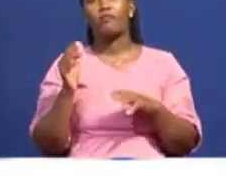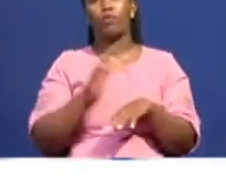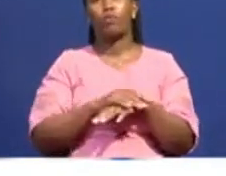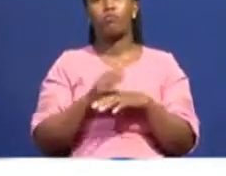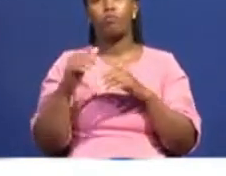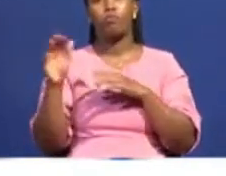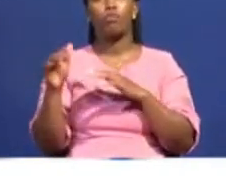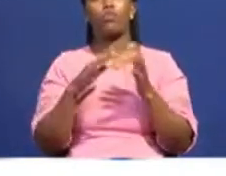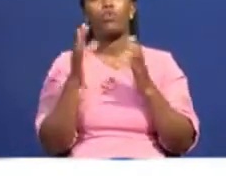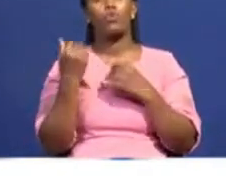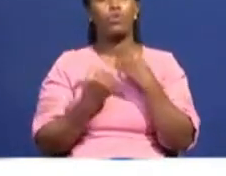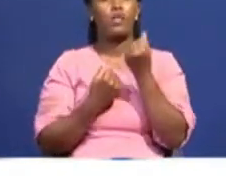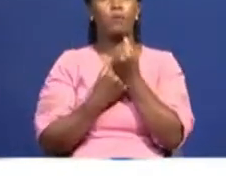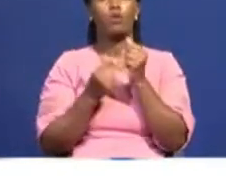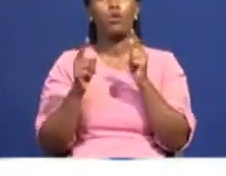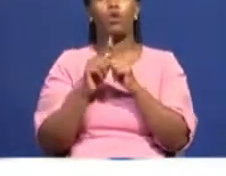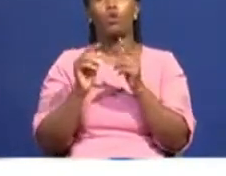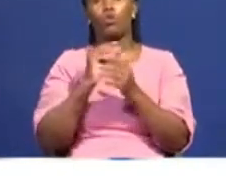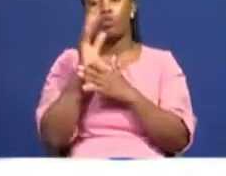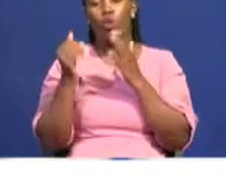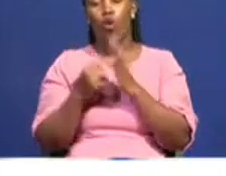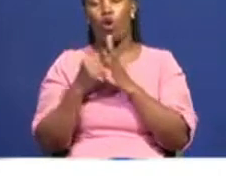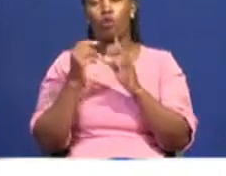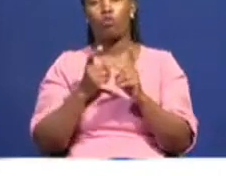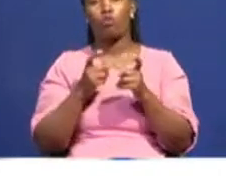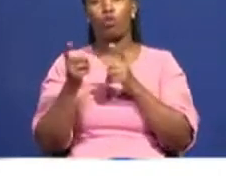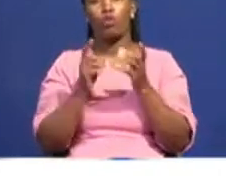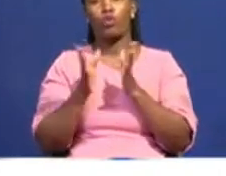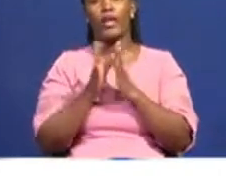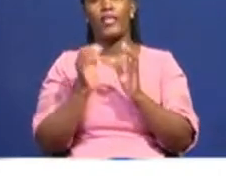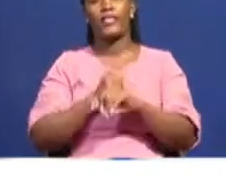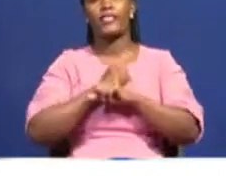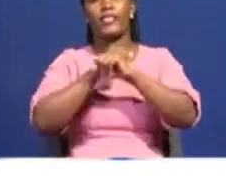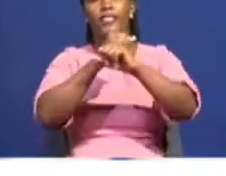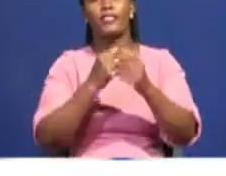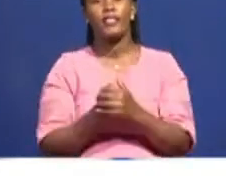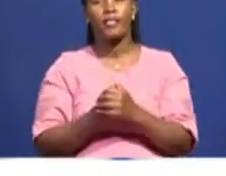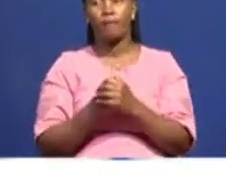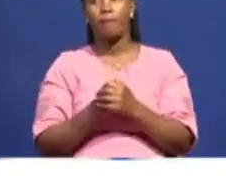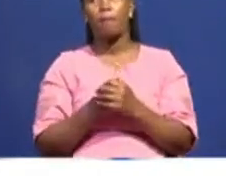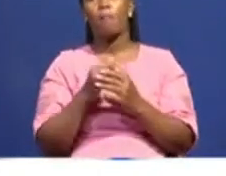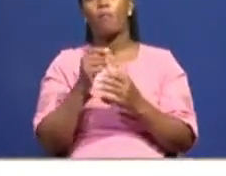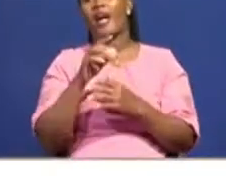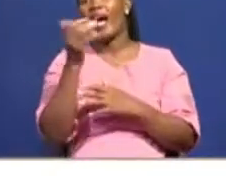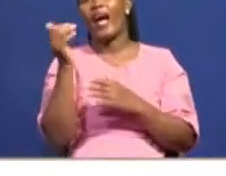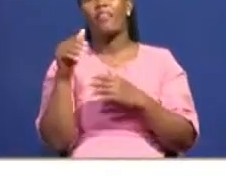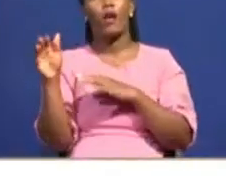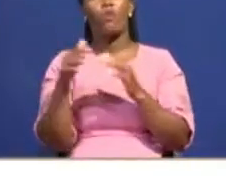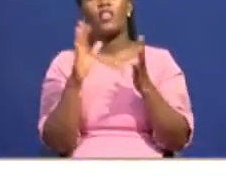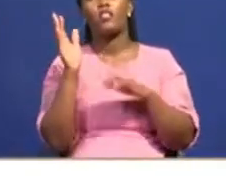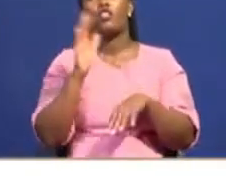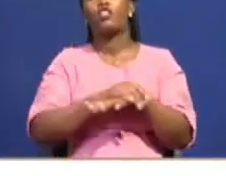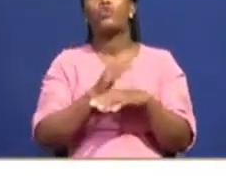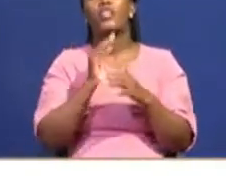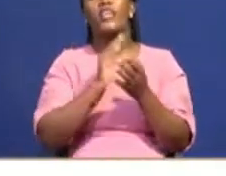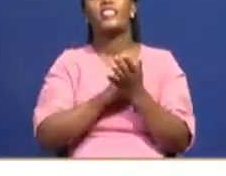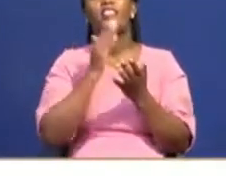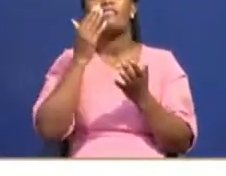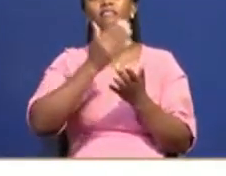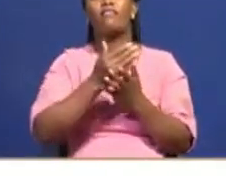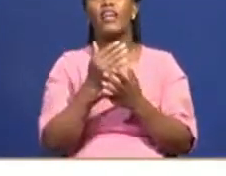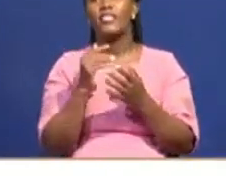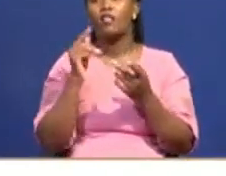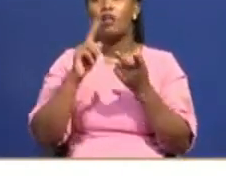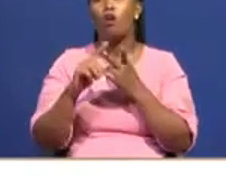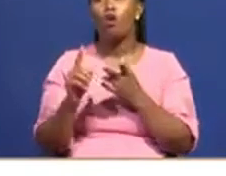way to support this mitigation and adaptation commitment. All right. Yeah. Alternative financing from Antony Sure,